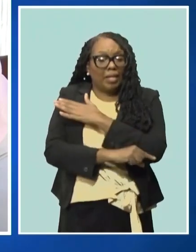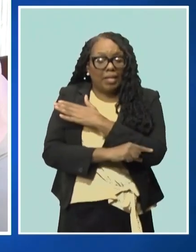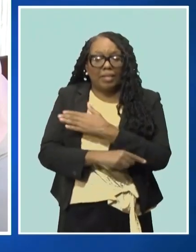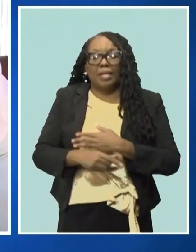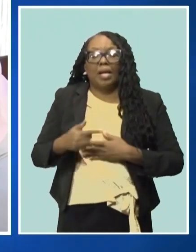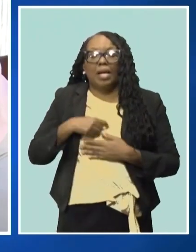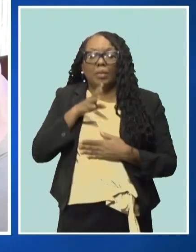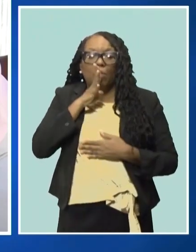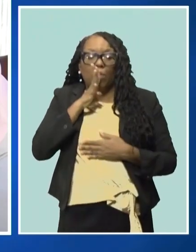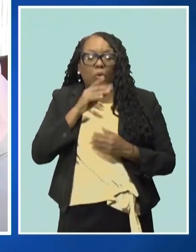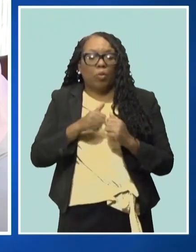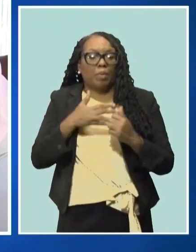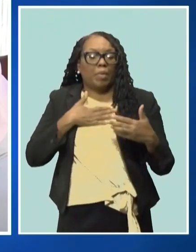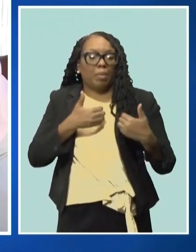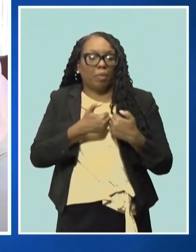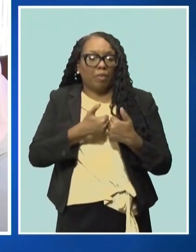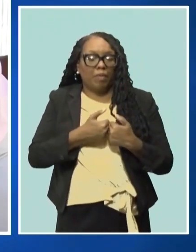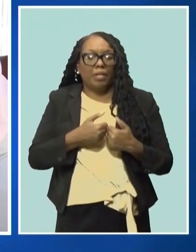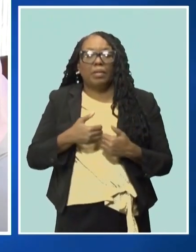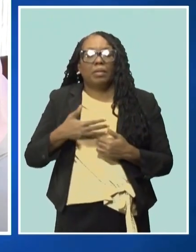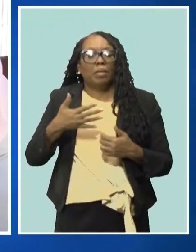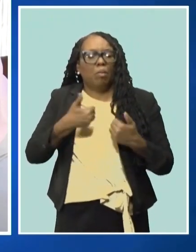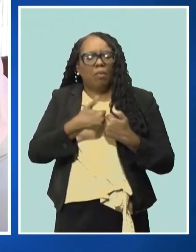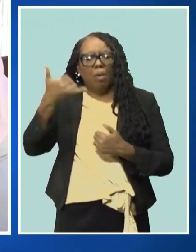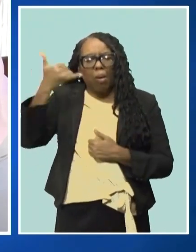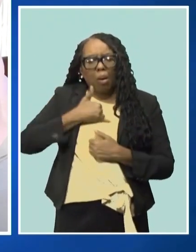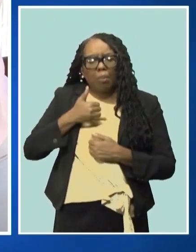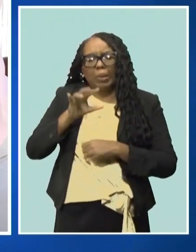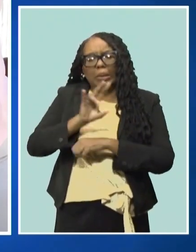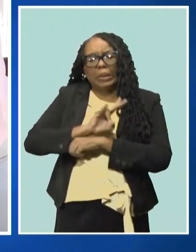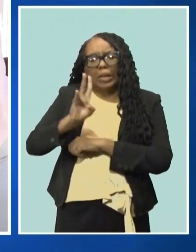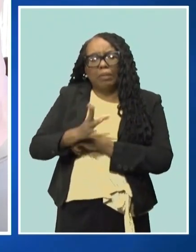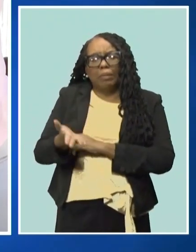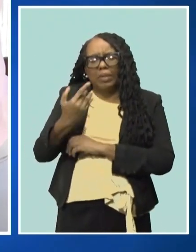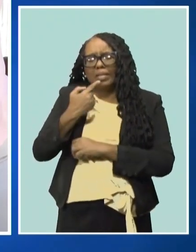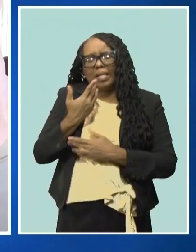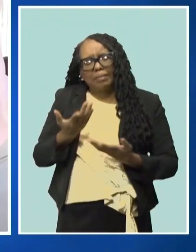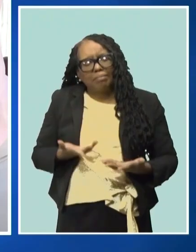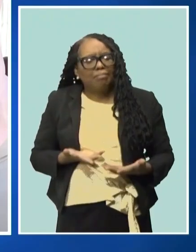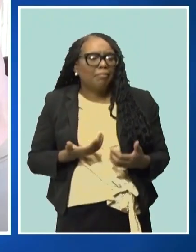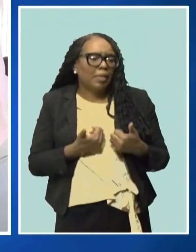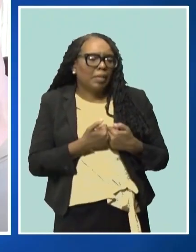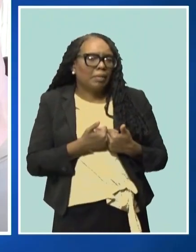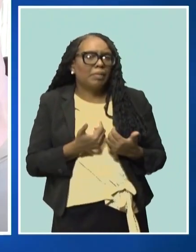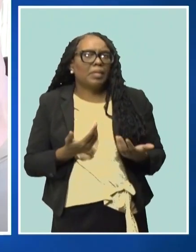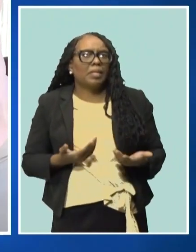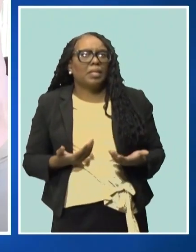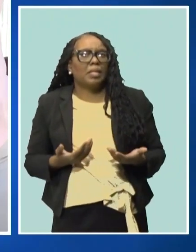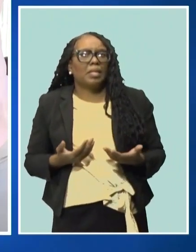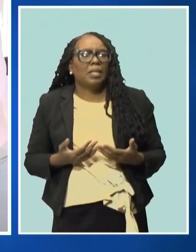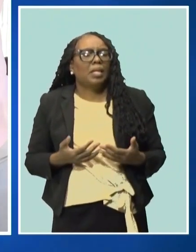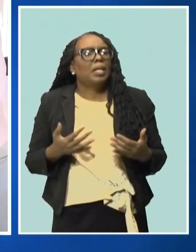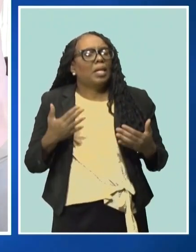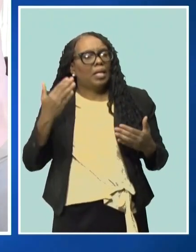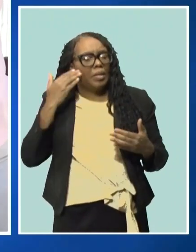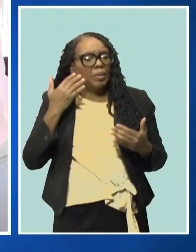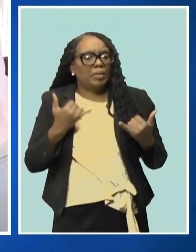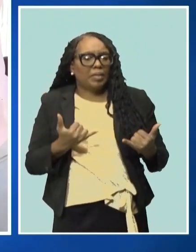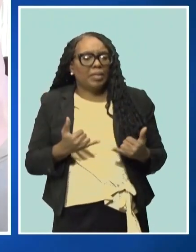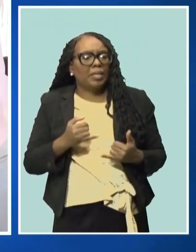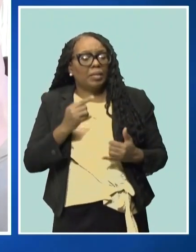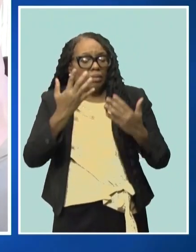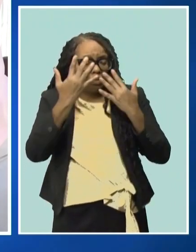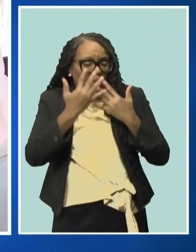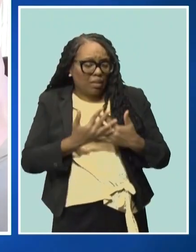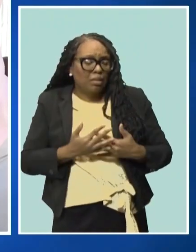he called me about 7 something and he tell me, he said, babe, he said, no, today is not your day.